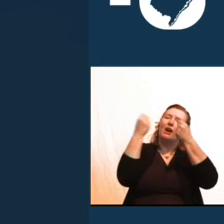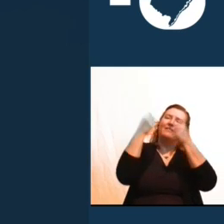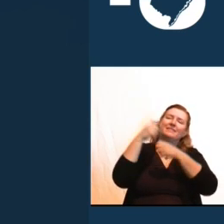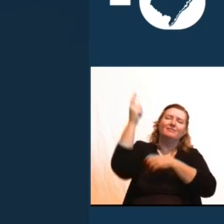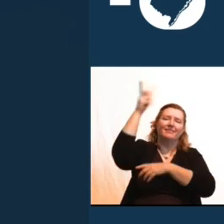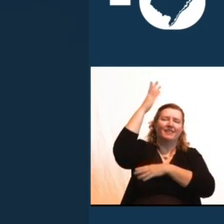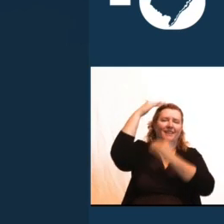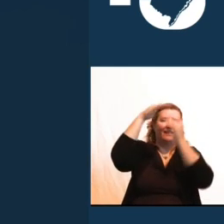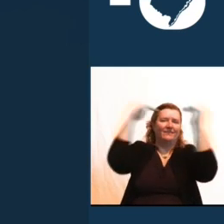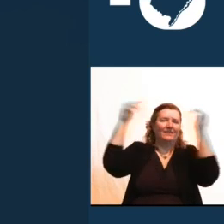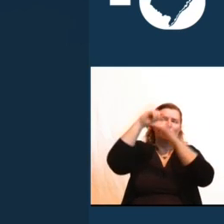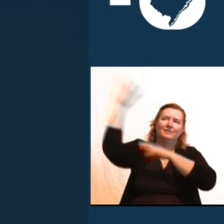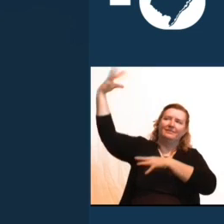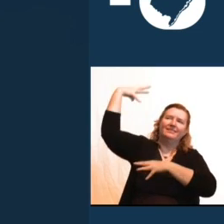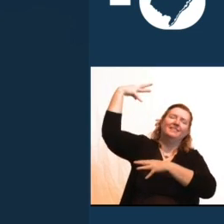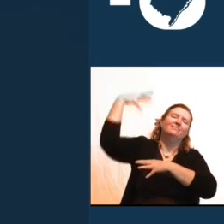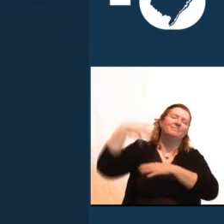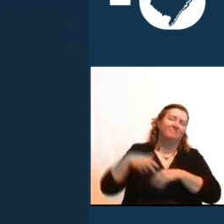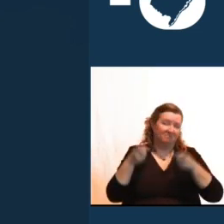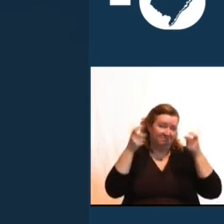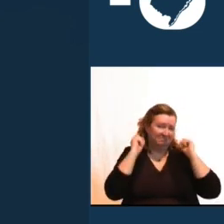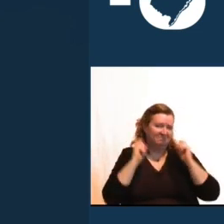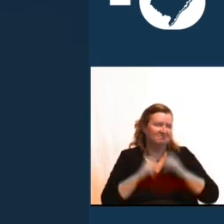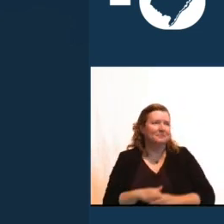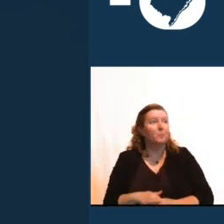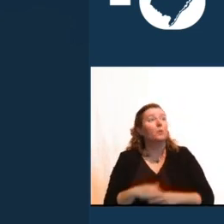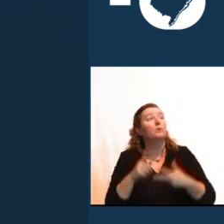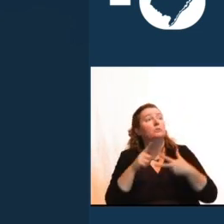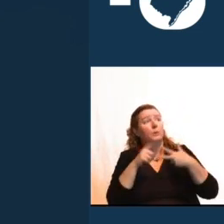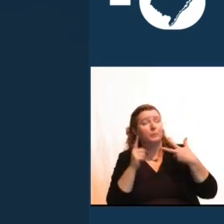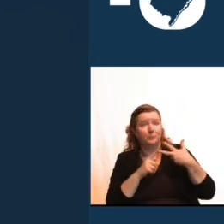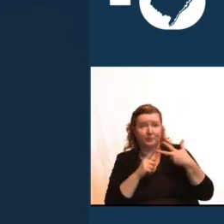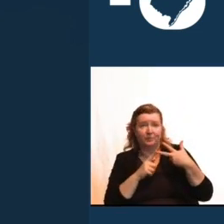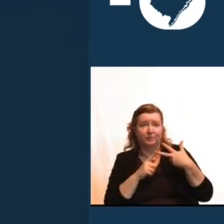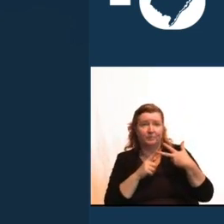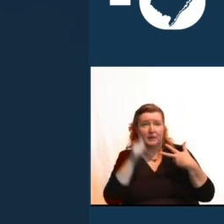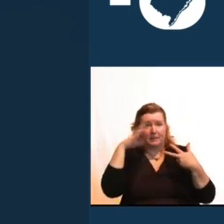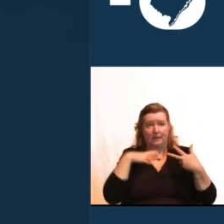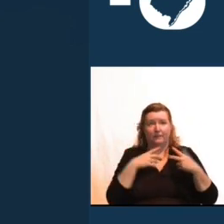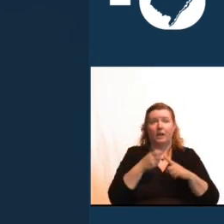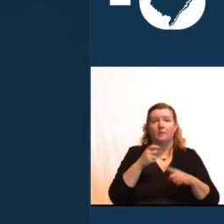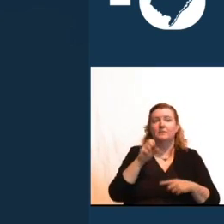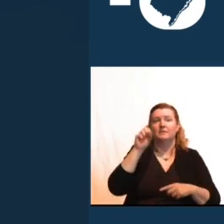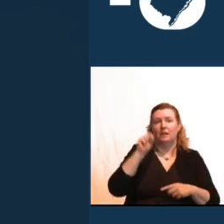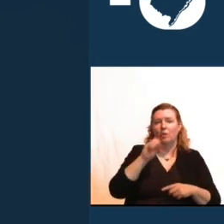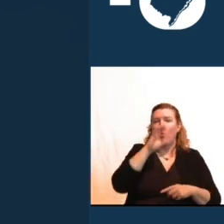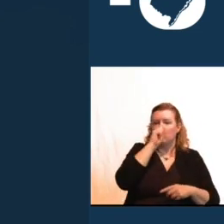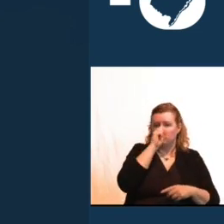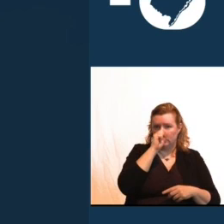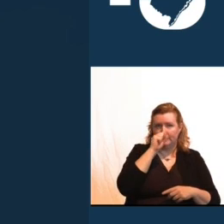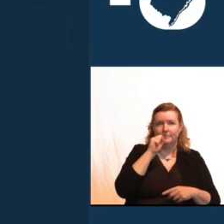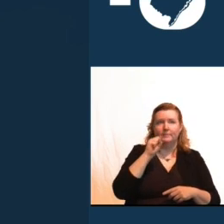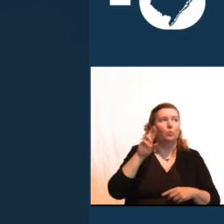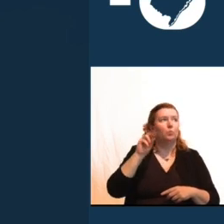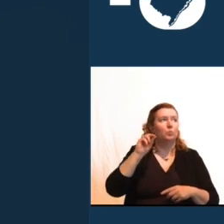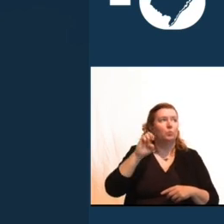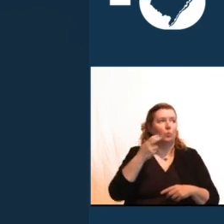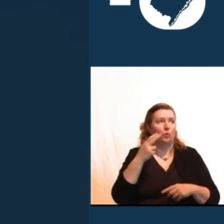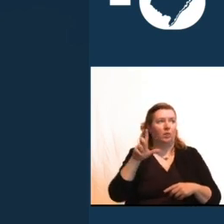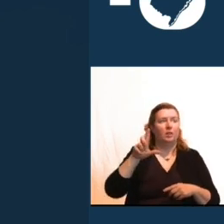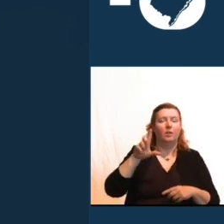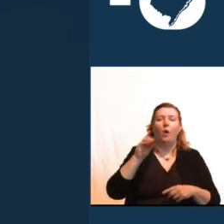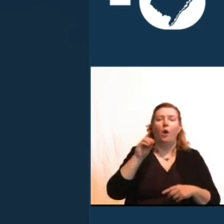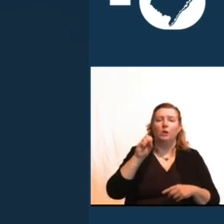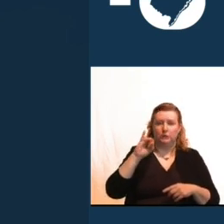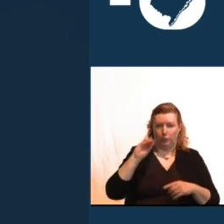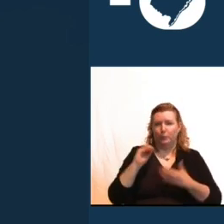South Orange's Rohel Cosio Empiston, known by everybody as Ro. He was raised in Jersey City after coming